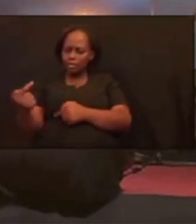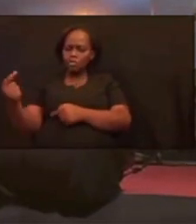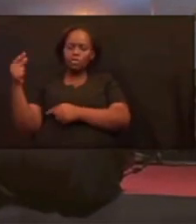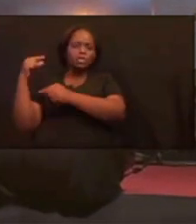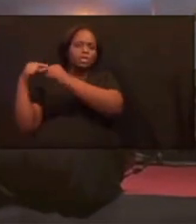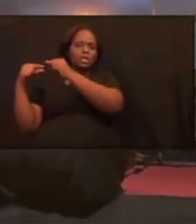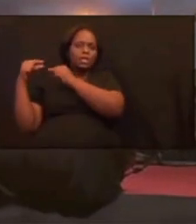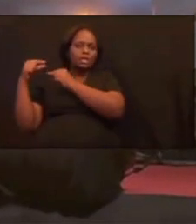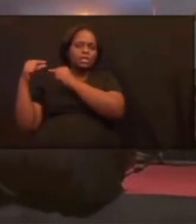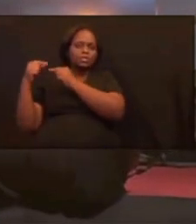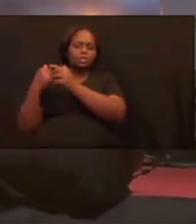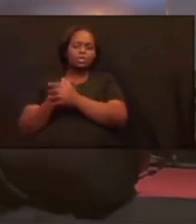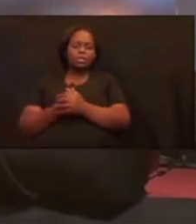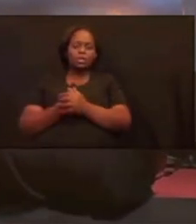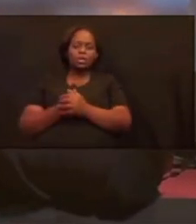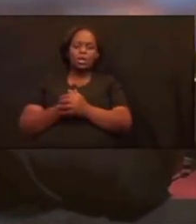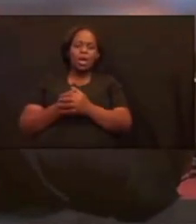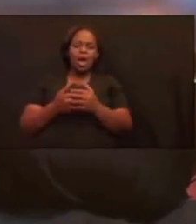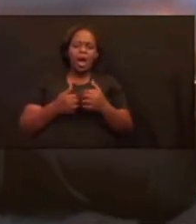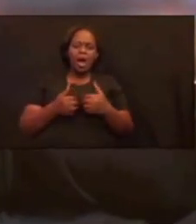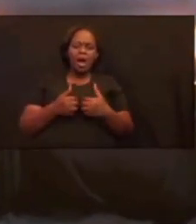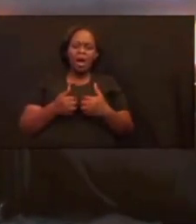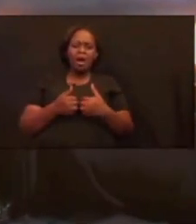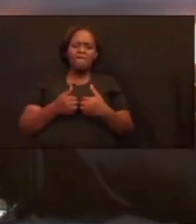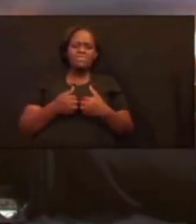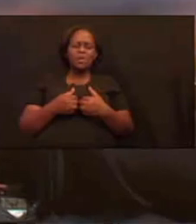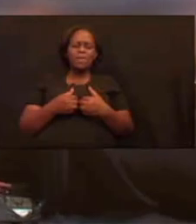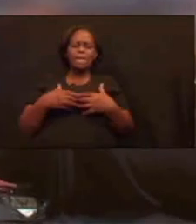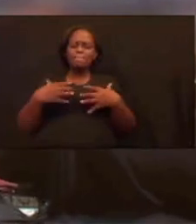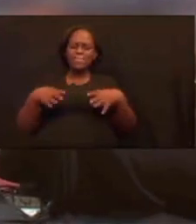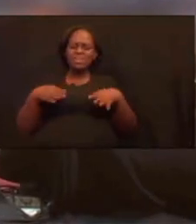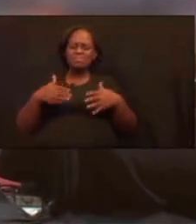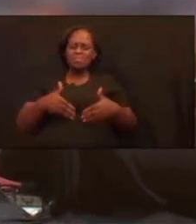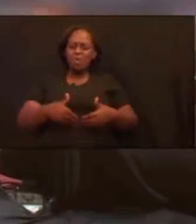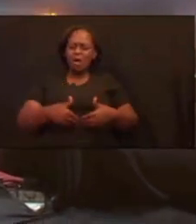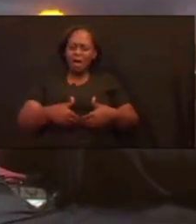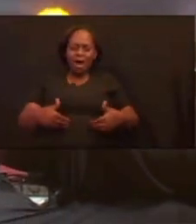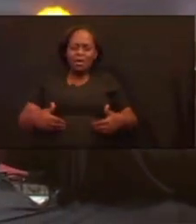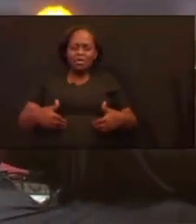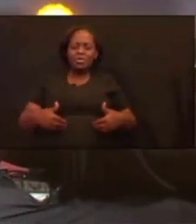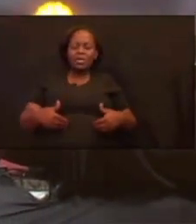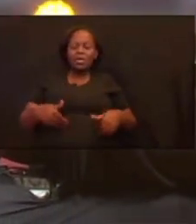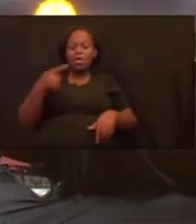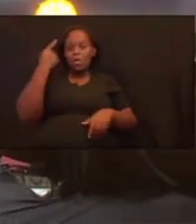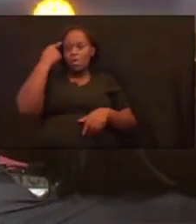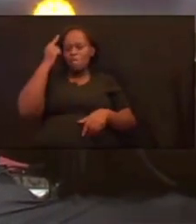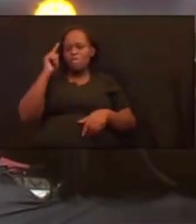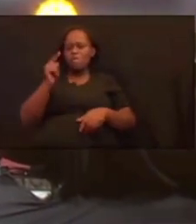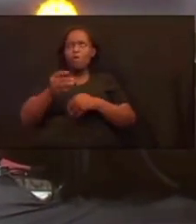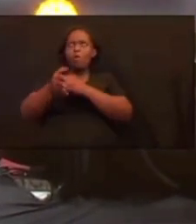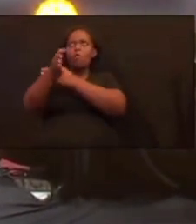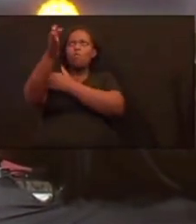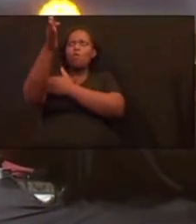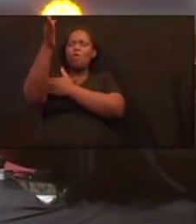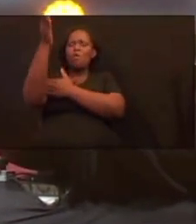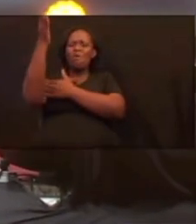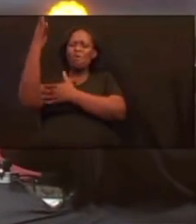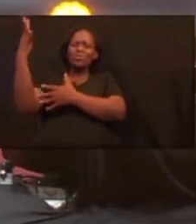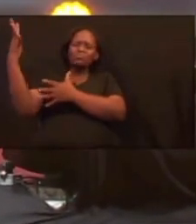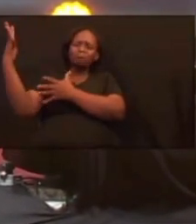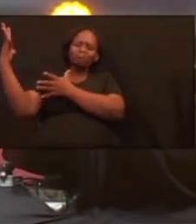there is a cry, and there remains a cry of the Spirit to invade a people, to invade a